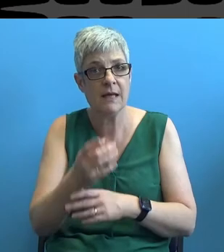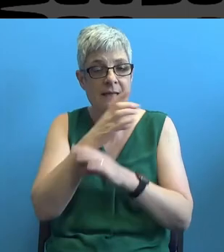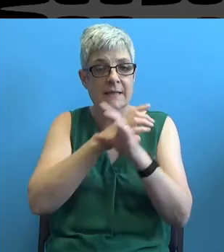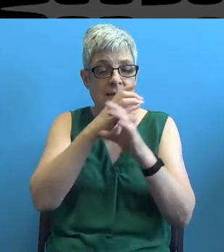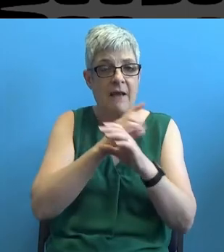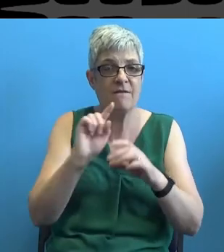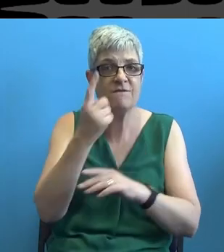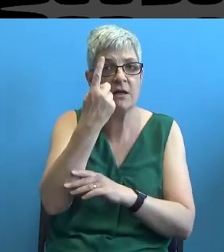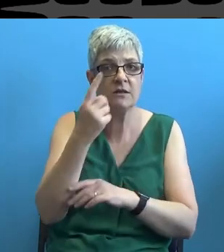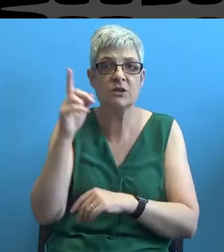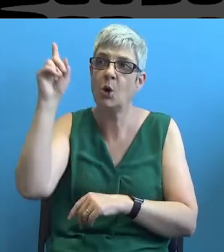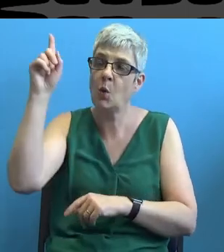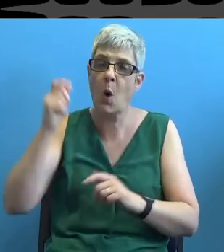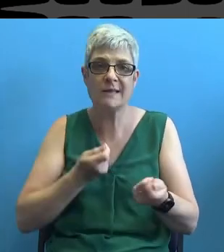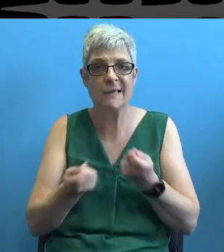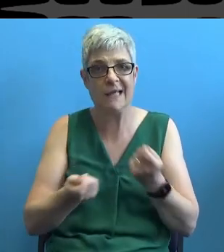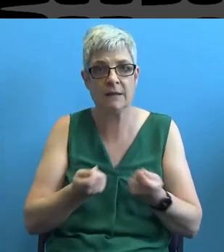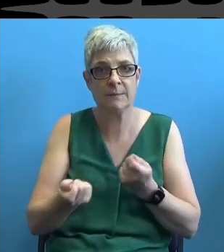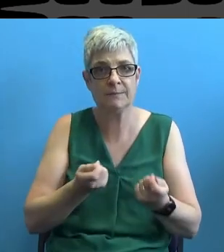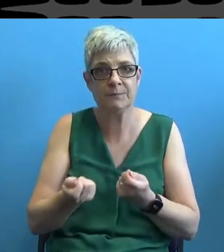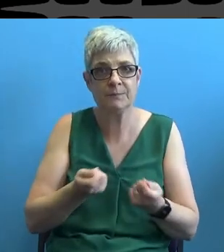seek first the kingdom of God?